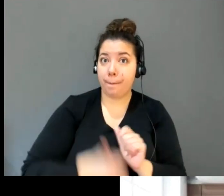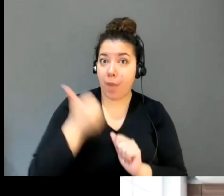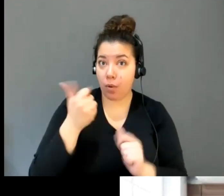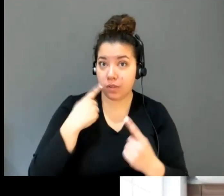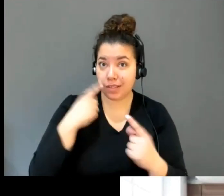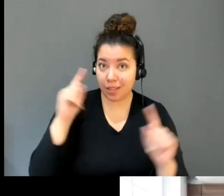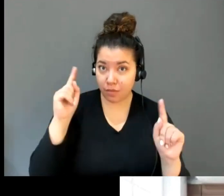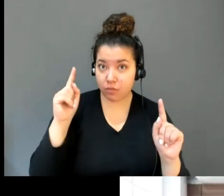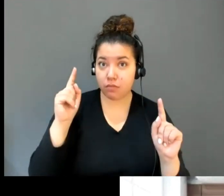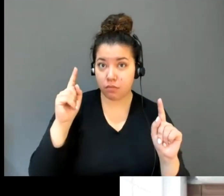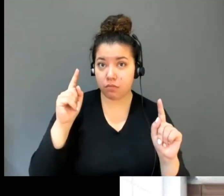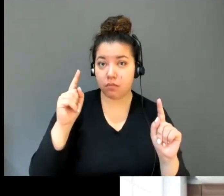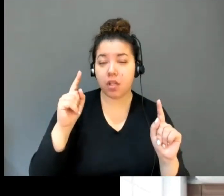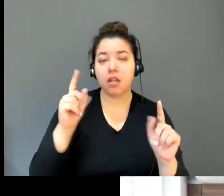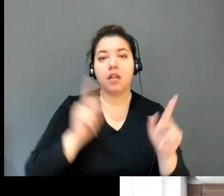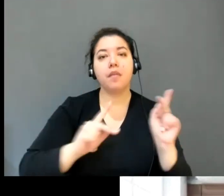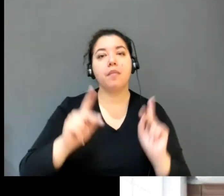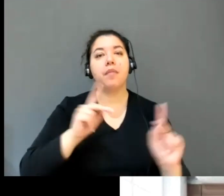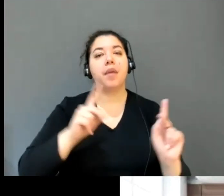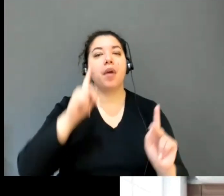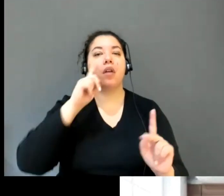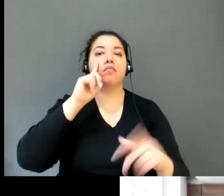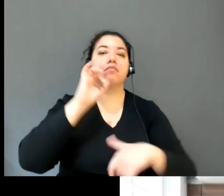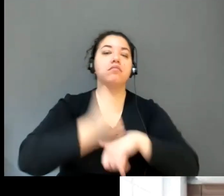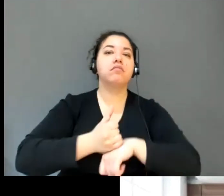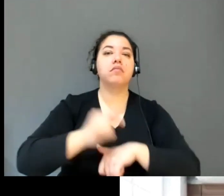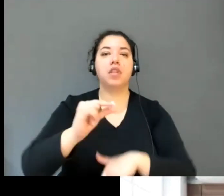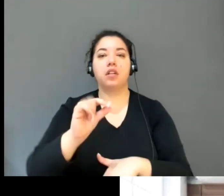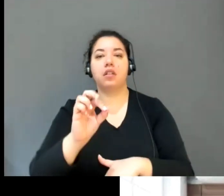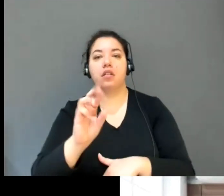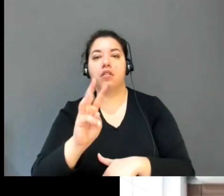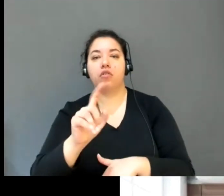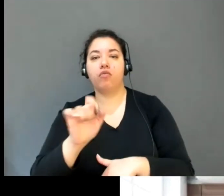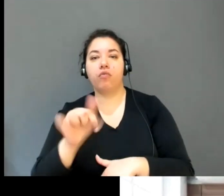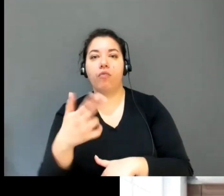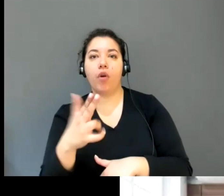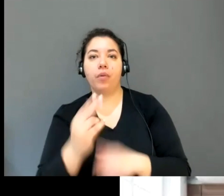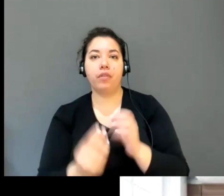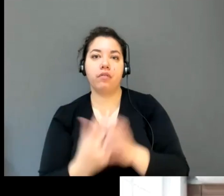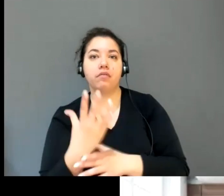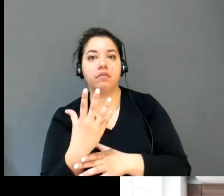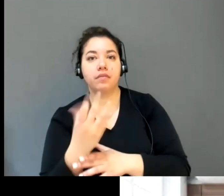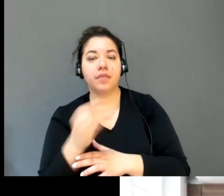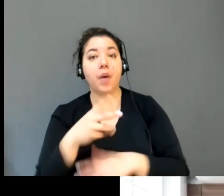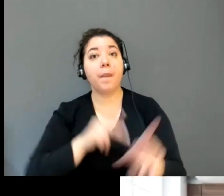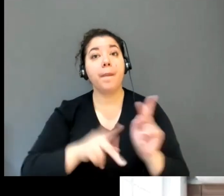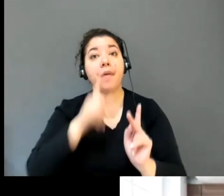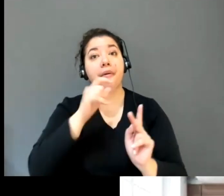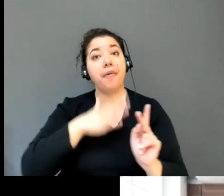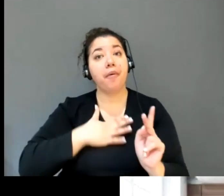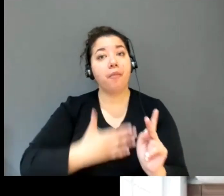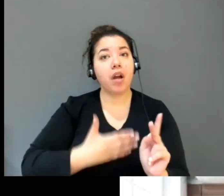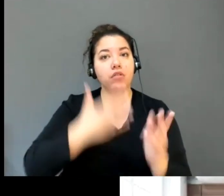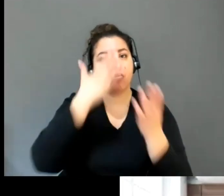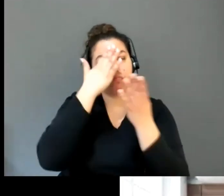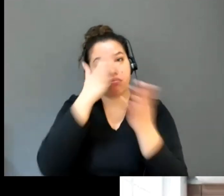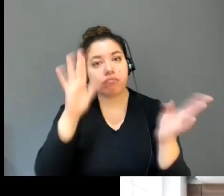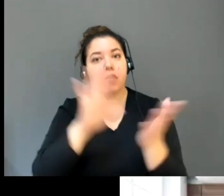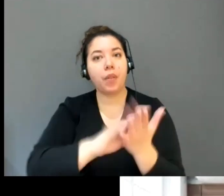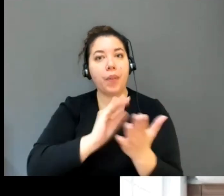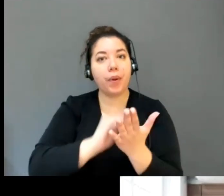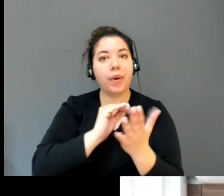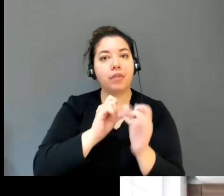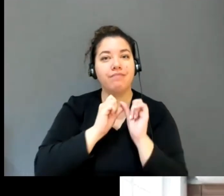who have a growth mindset. So people, in other words, that are open to the idea of learning continuously, right?